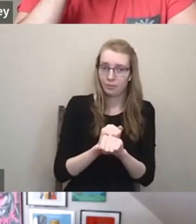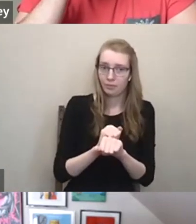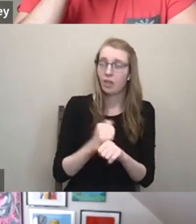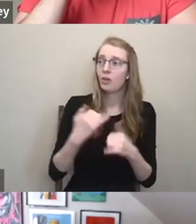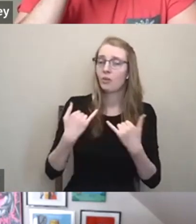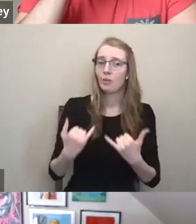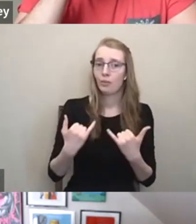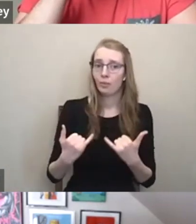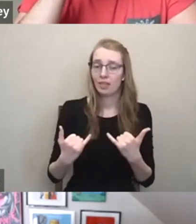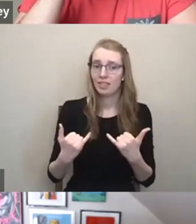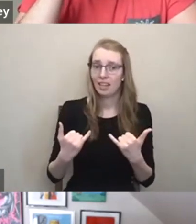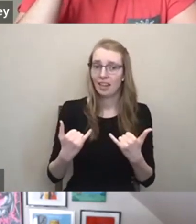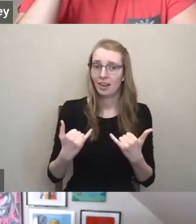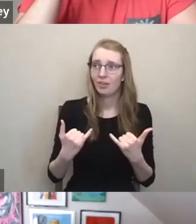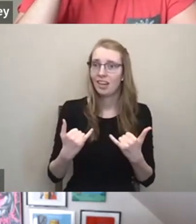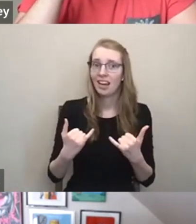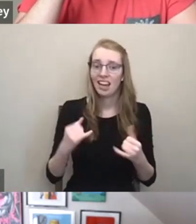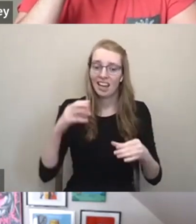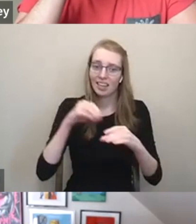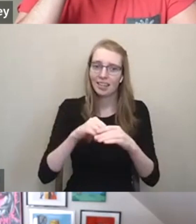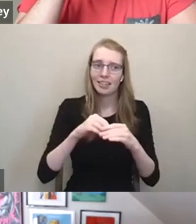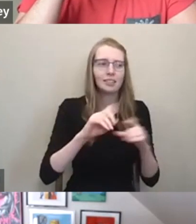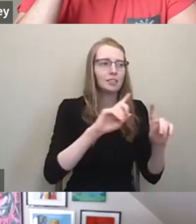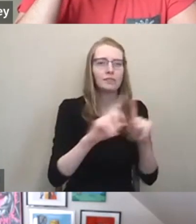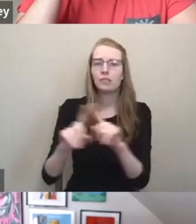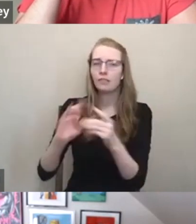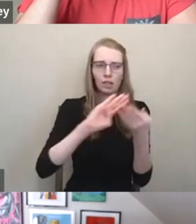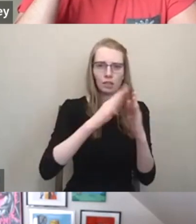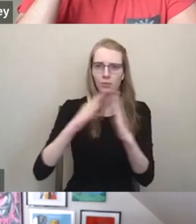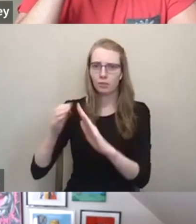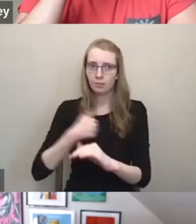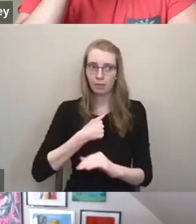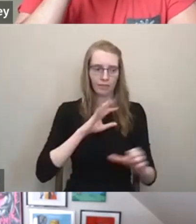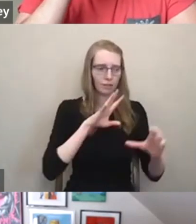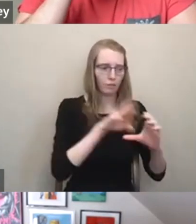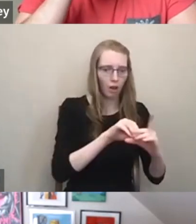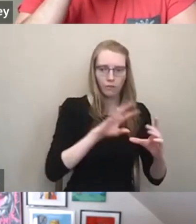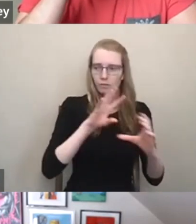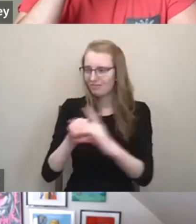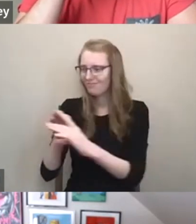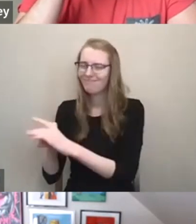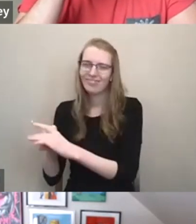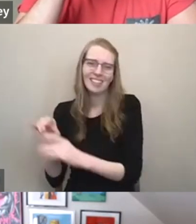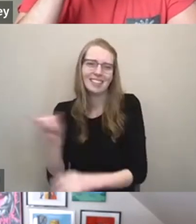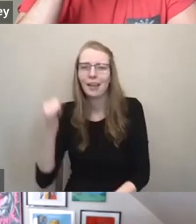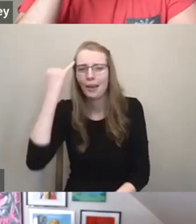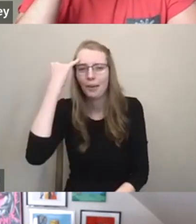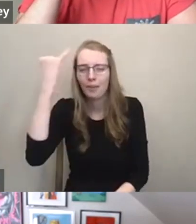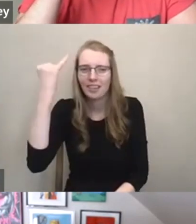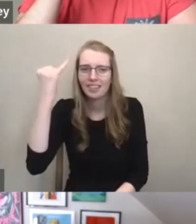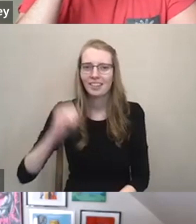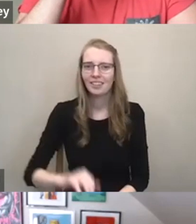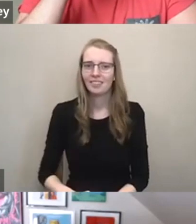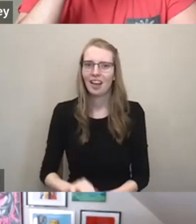see, in the communities that I have worked in. It's the same. It's a bit of the same MO, right? How do